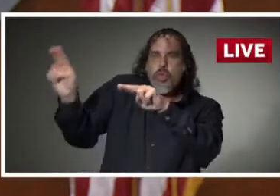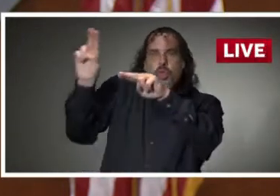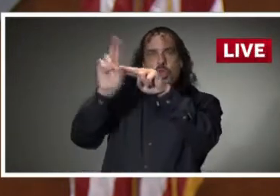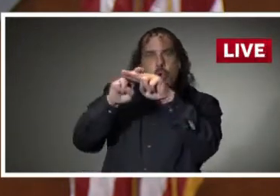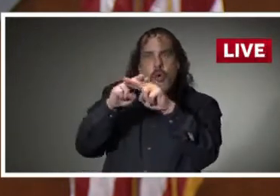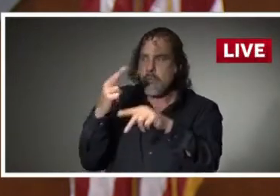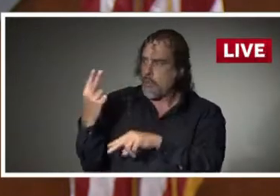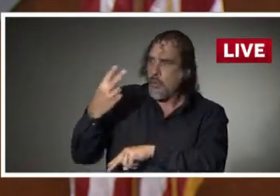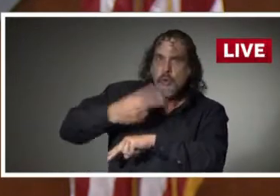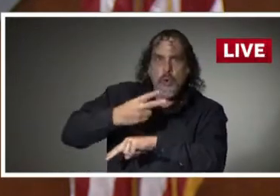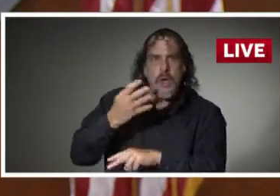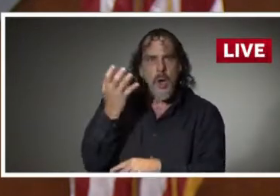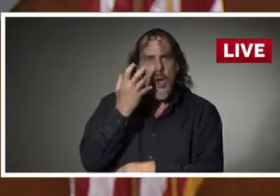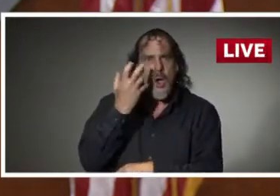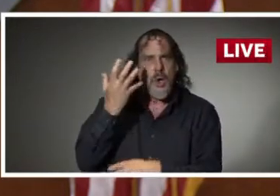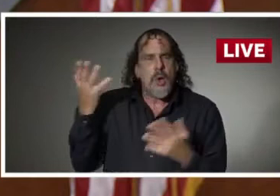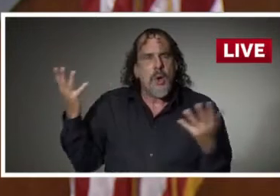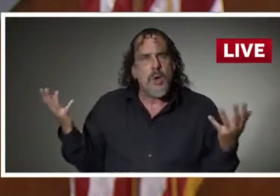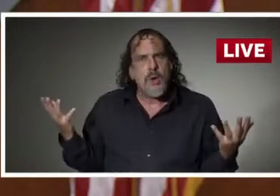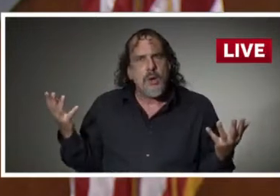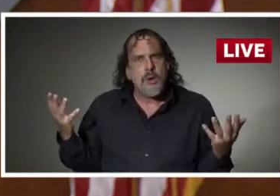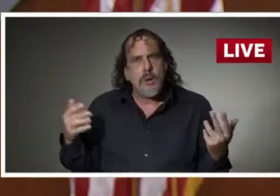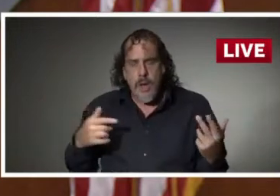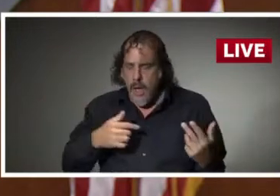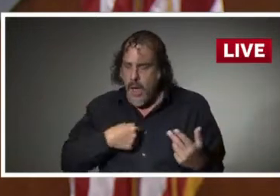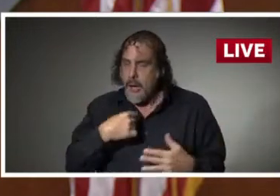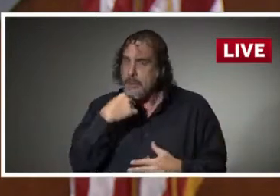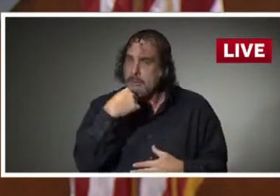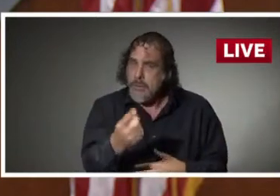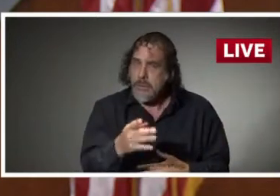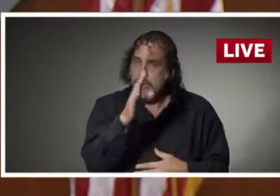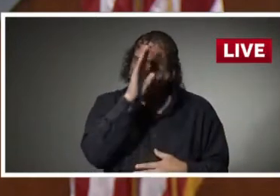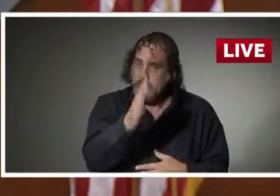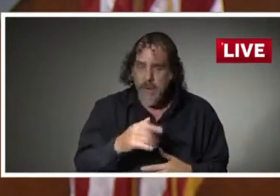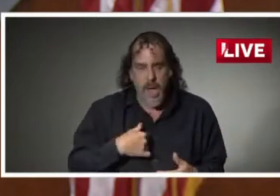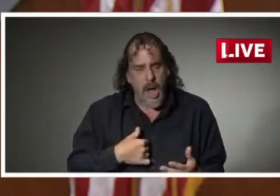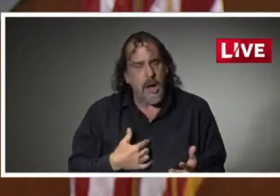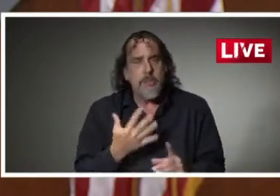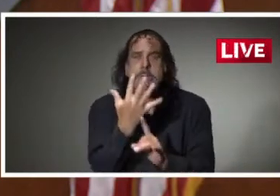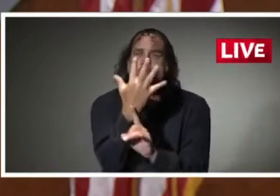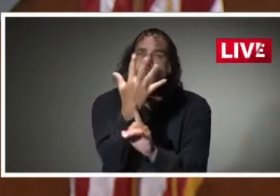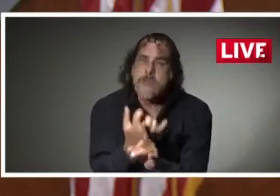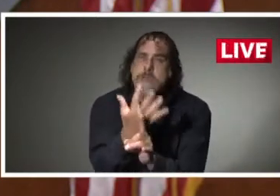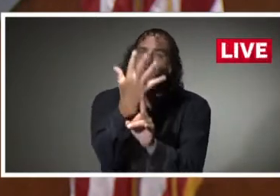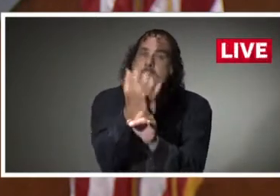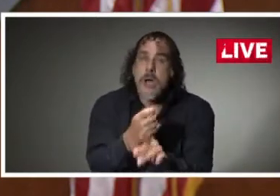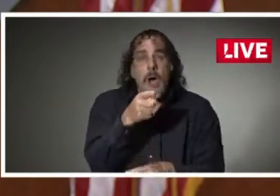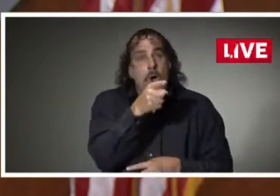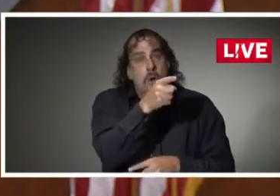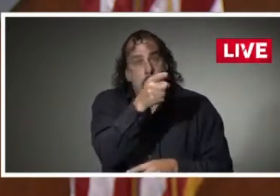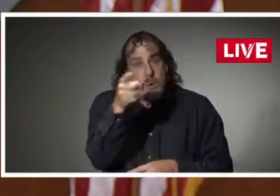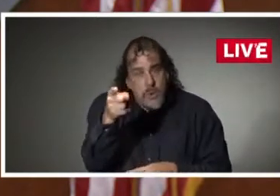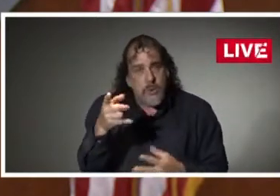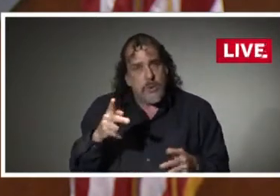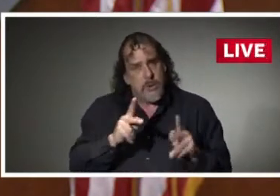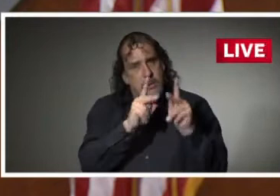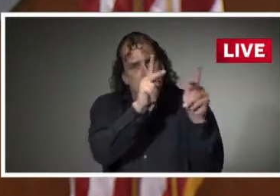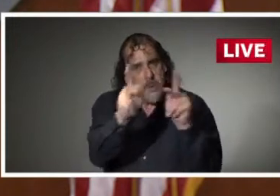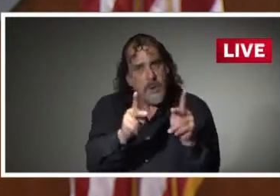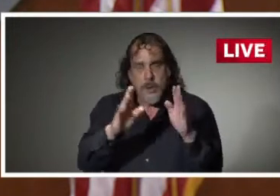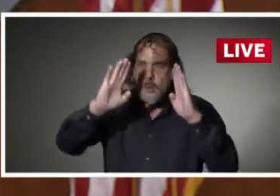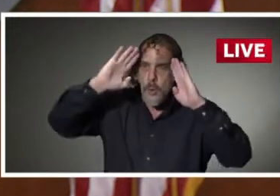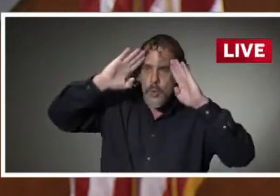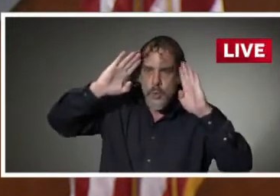last 2 days. I'm telling you, I'm urging you, please pay